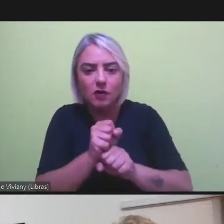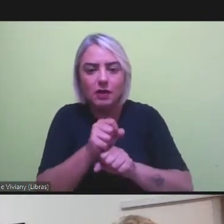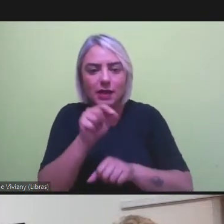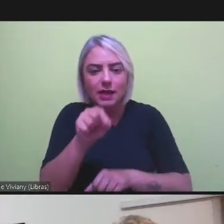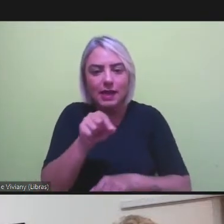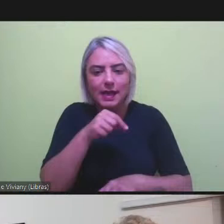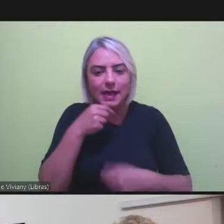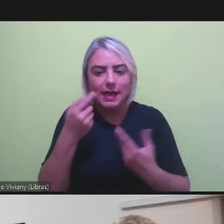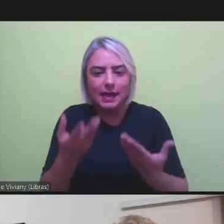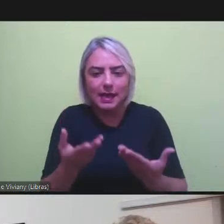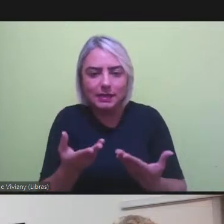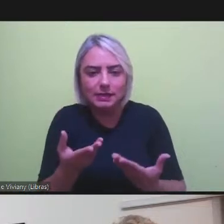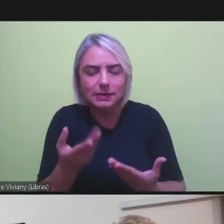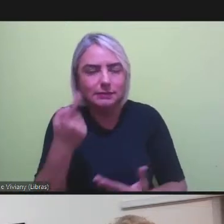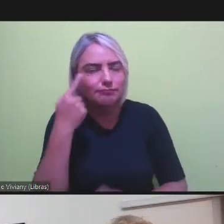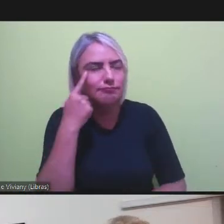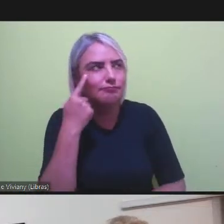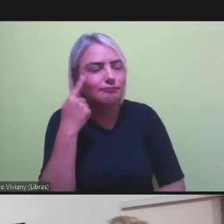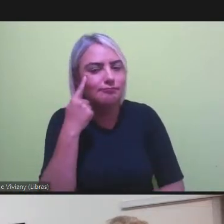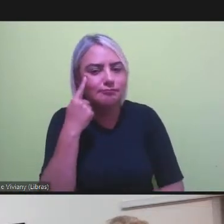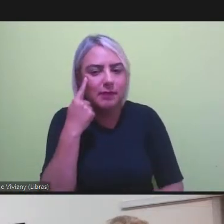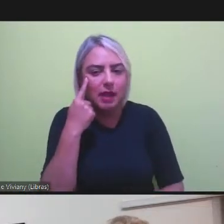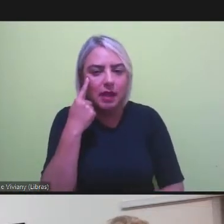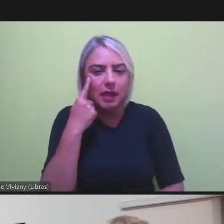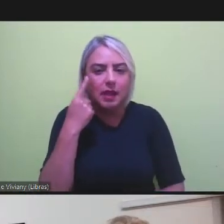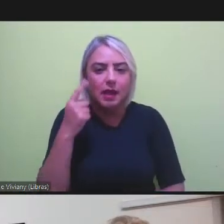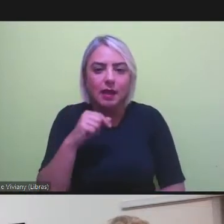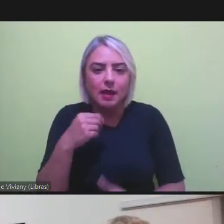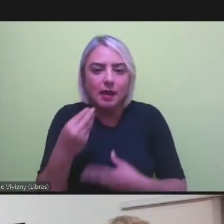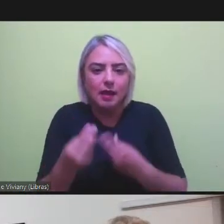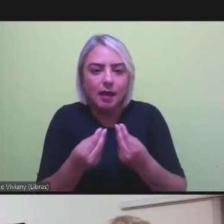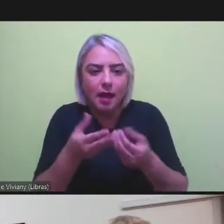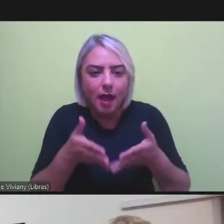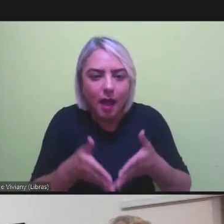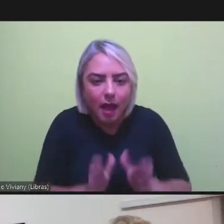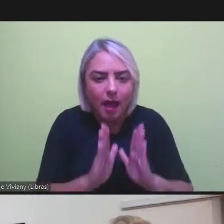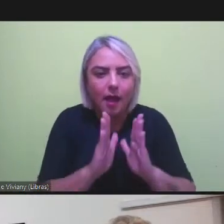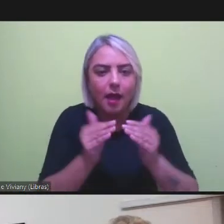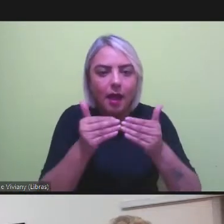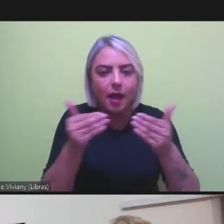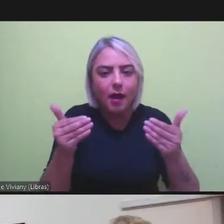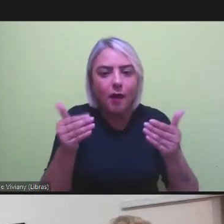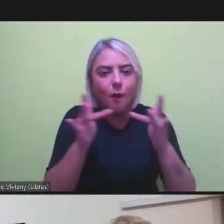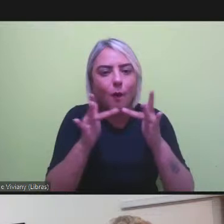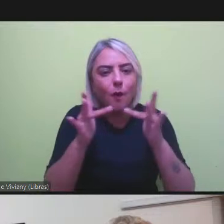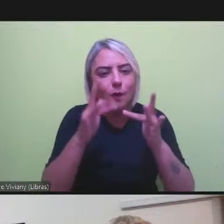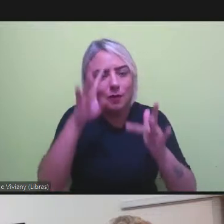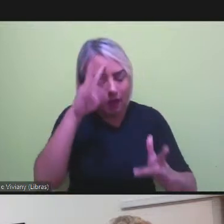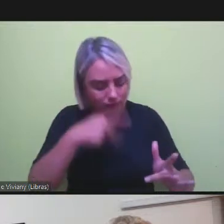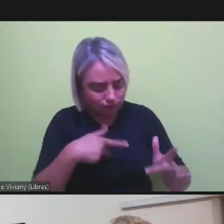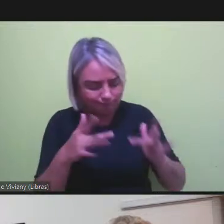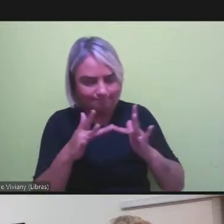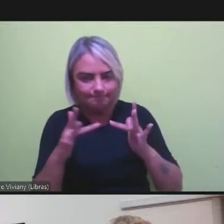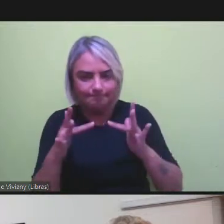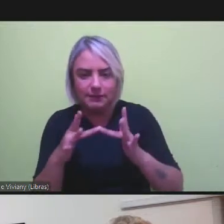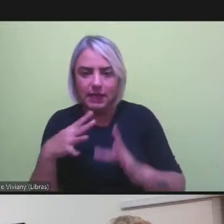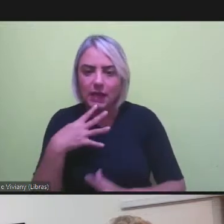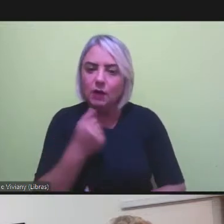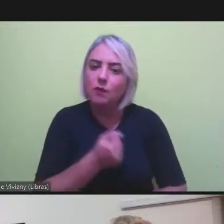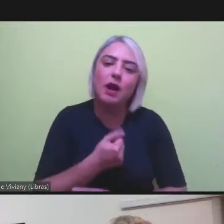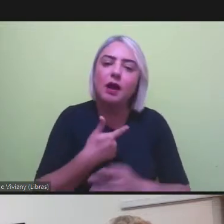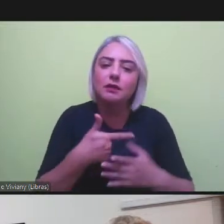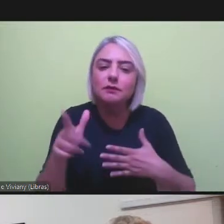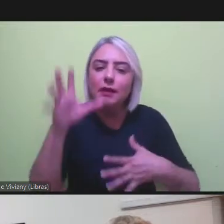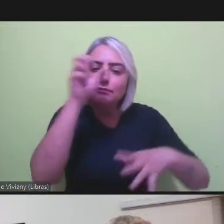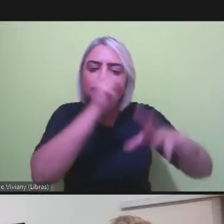cair a energy ficha, forms. So uma the idea epifania, of é having um an contato direto epiphany, com a gente mesmo, that's a né? É a contact gente vai of us